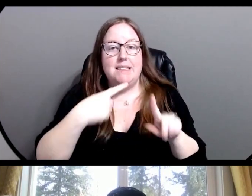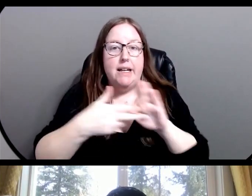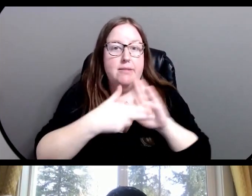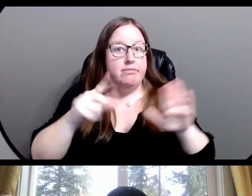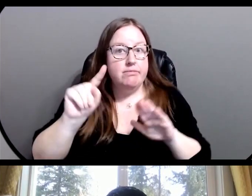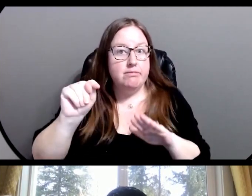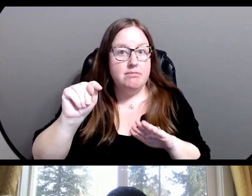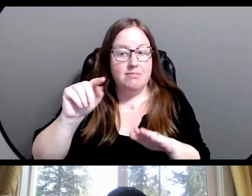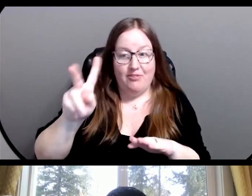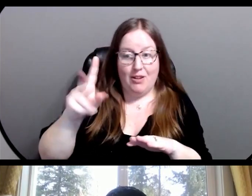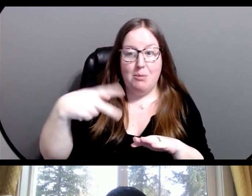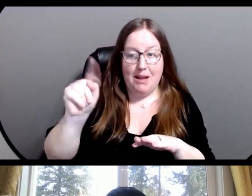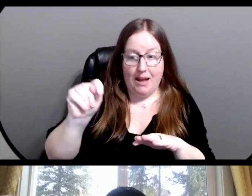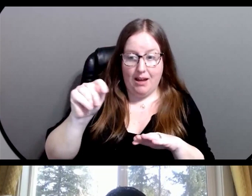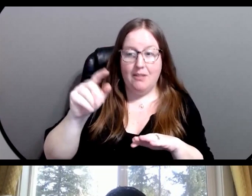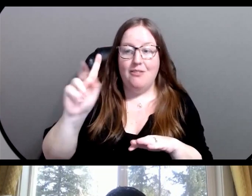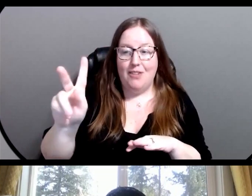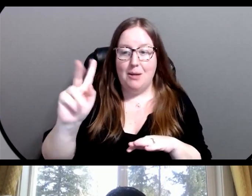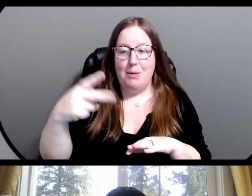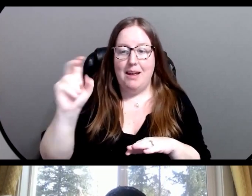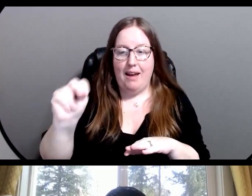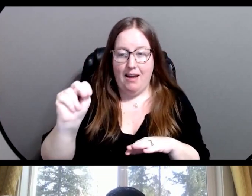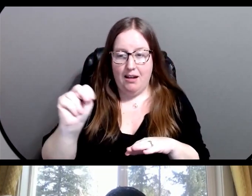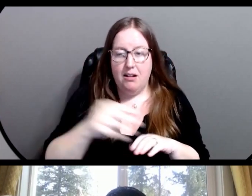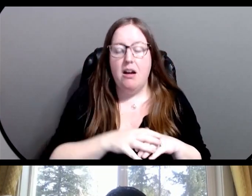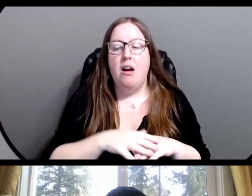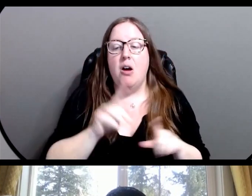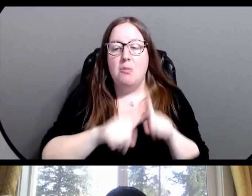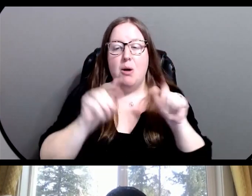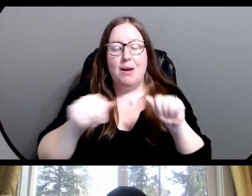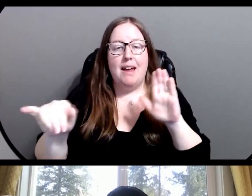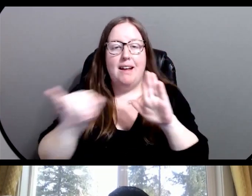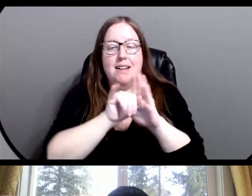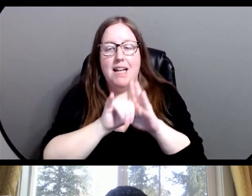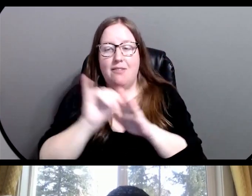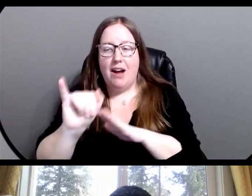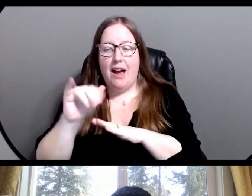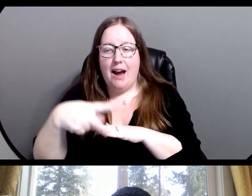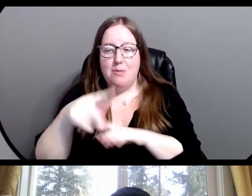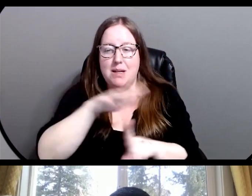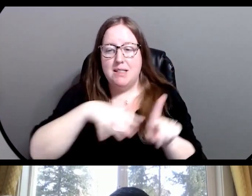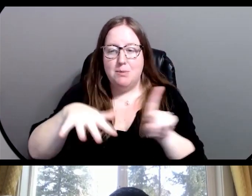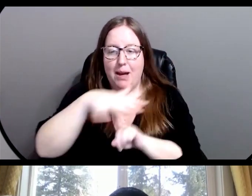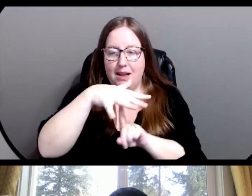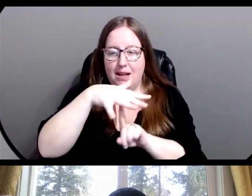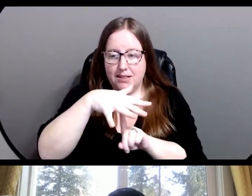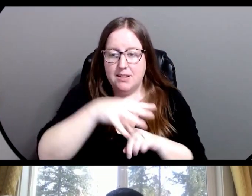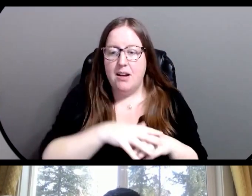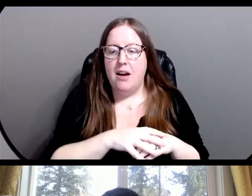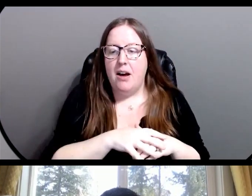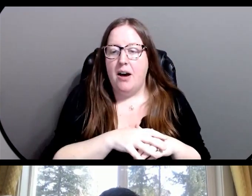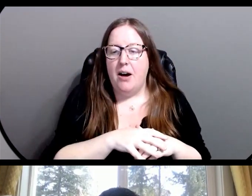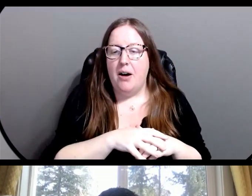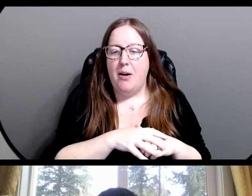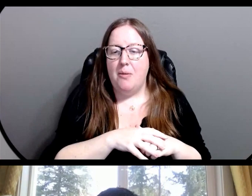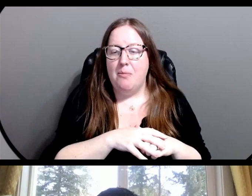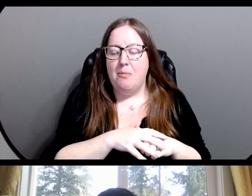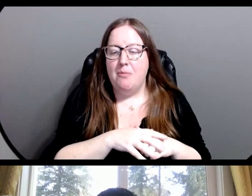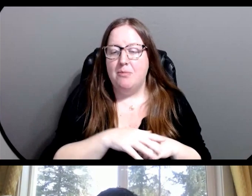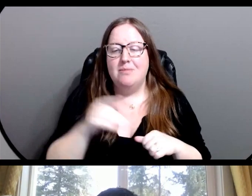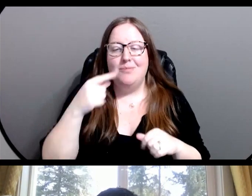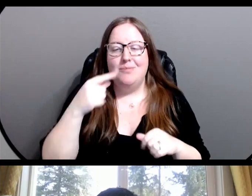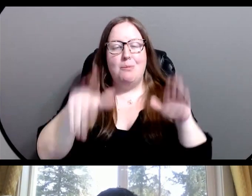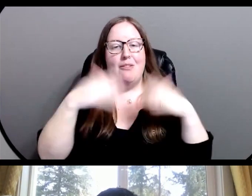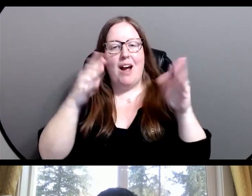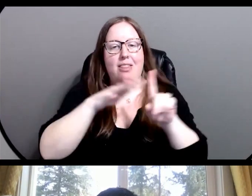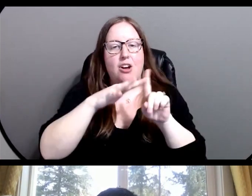actually working on different ways we can identify IP space or different ASN networks to help provide that context to